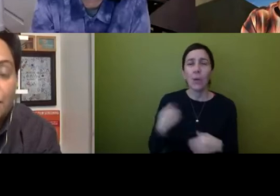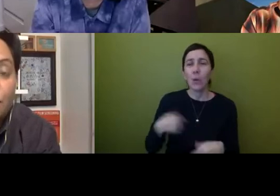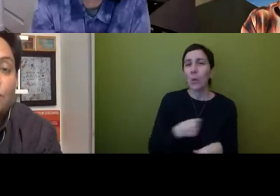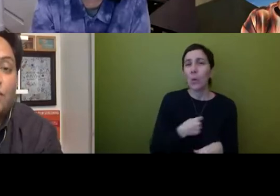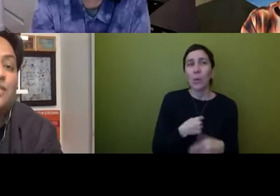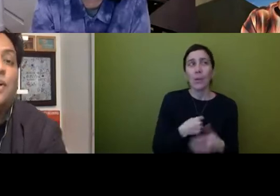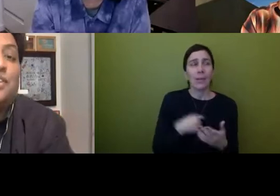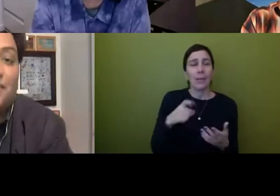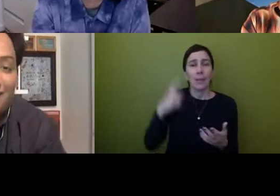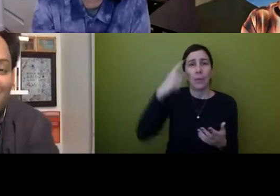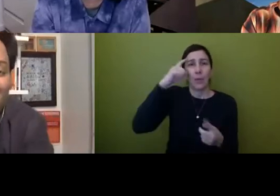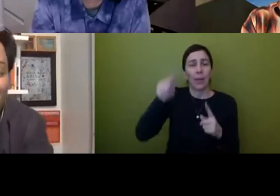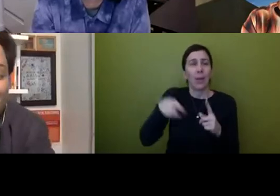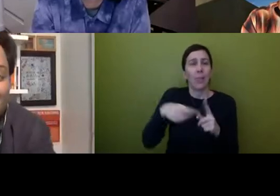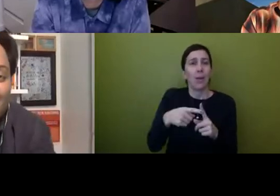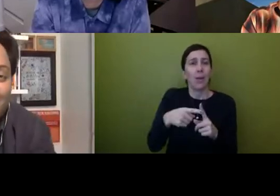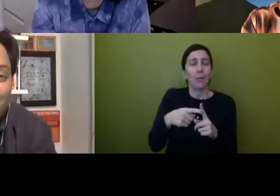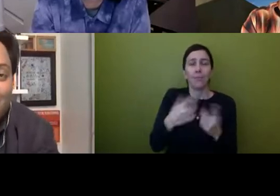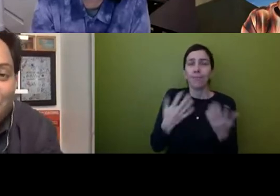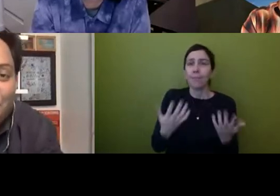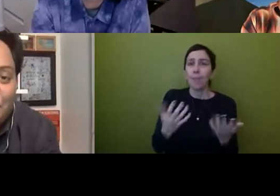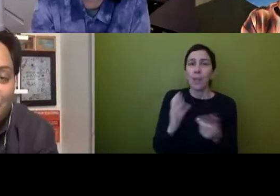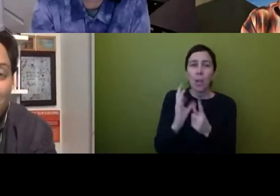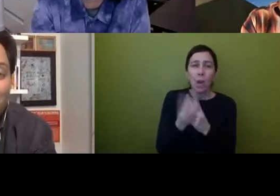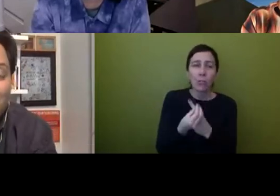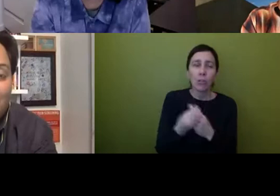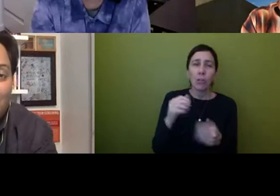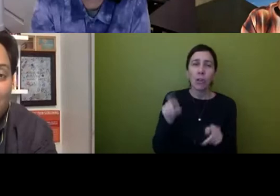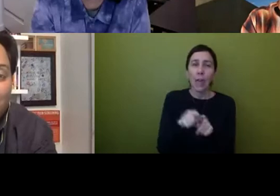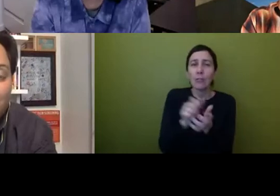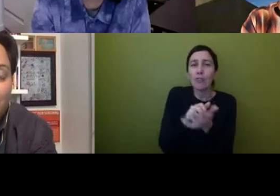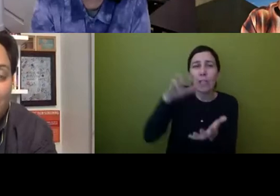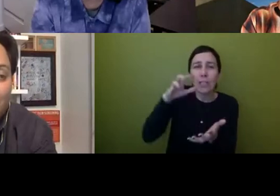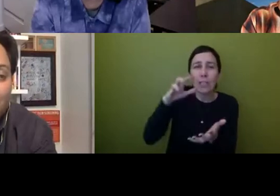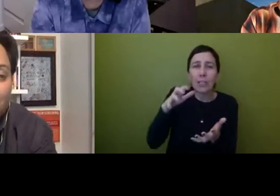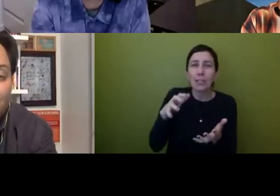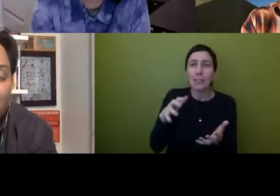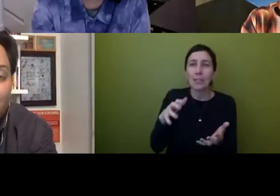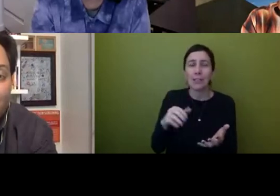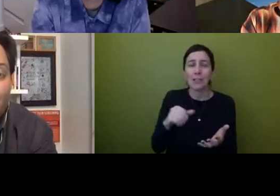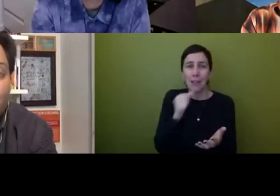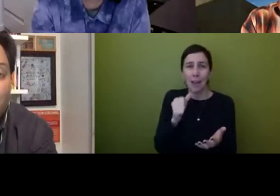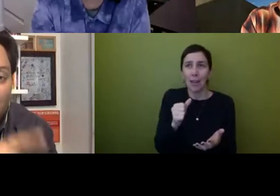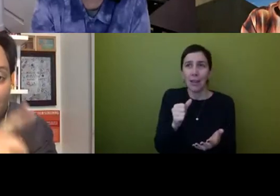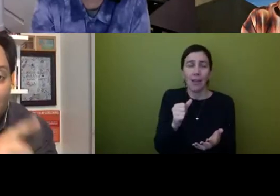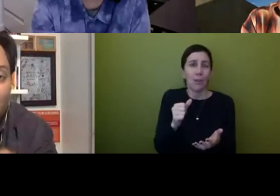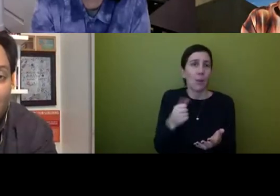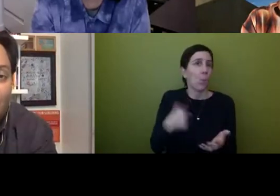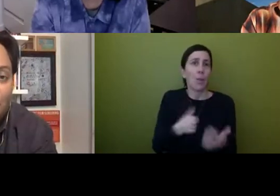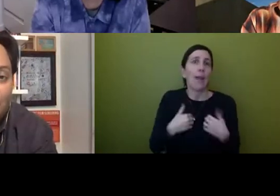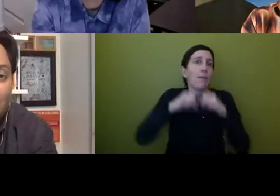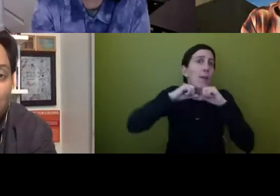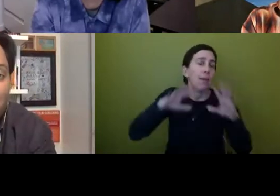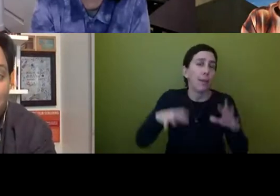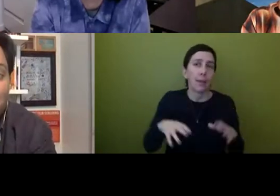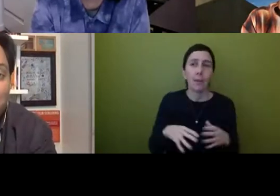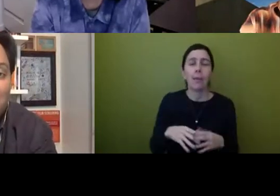culture is abundant even even though it's you know and um and the other question i saw in the chat